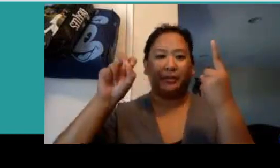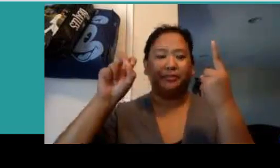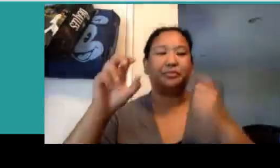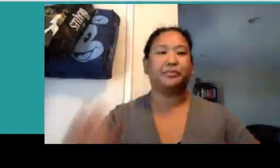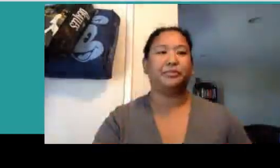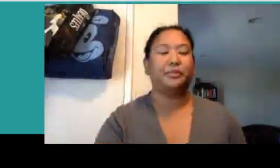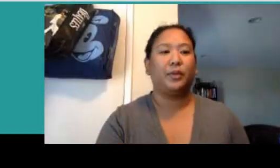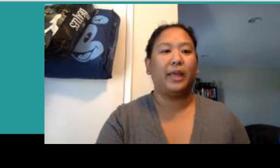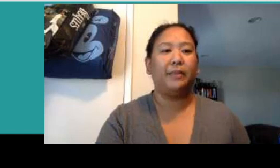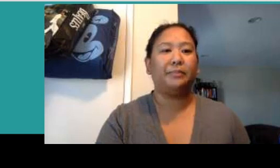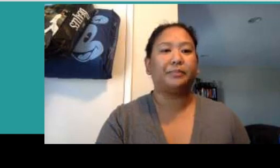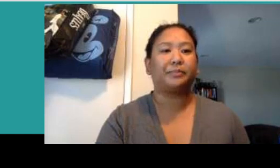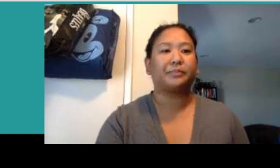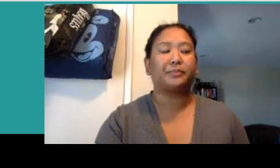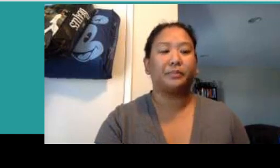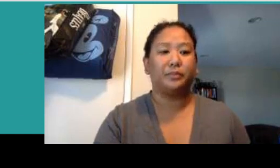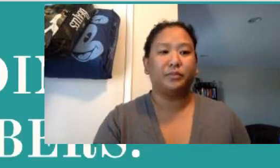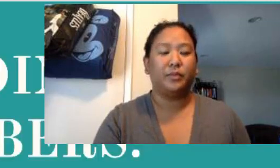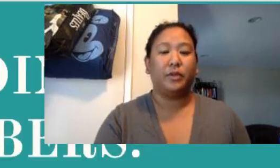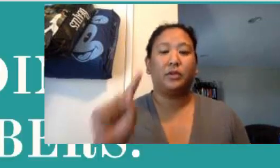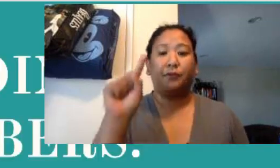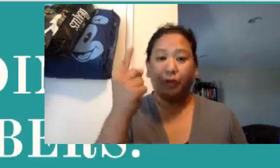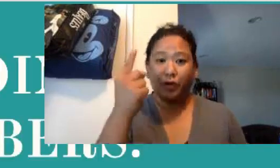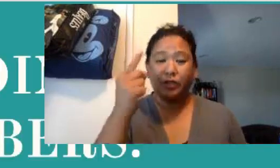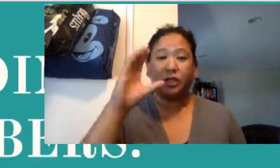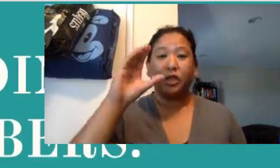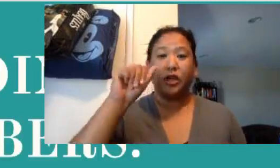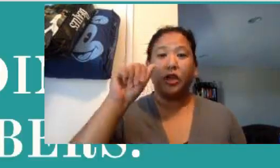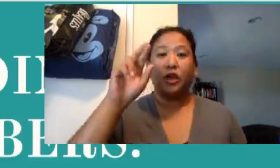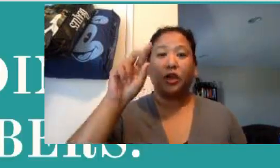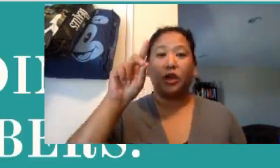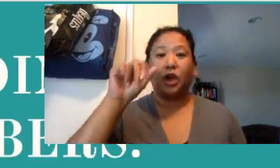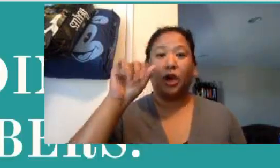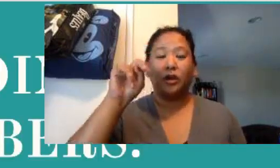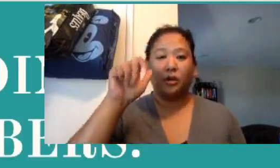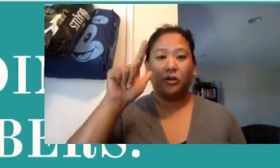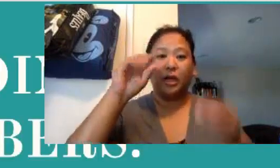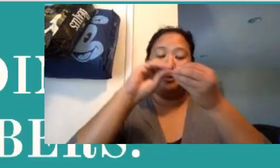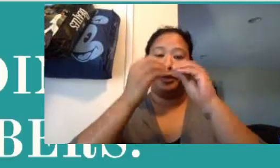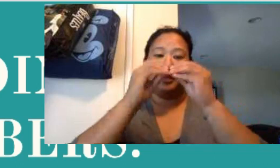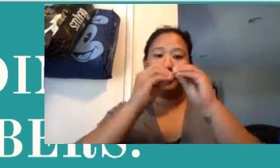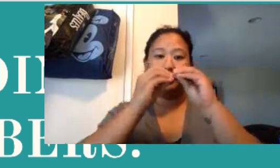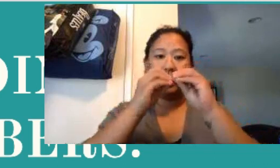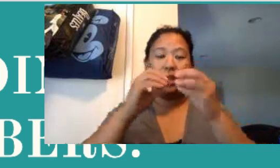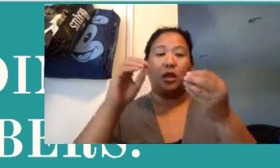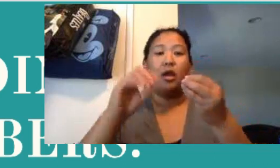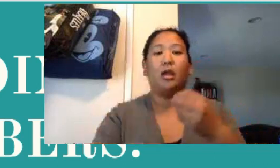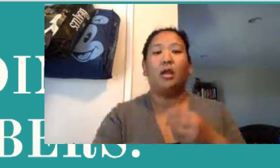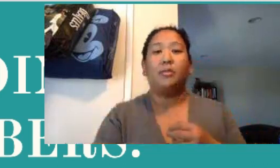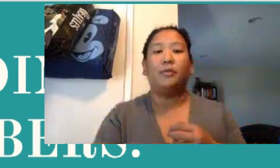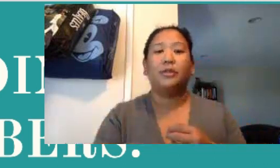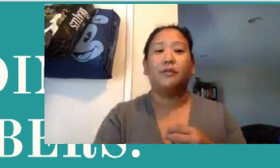30. Okay, so first, cardinal numbers,